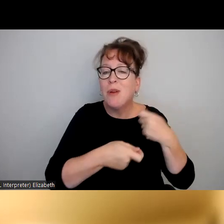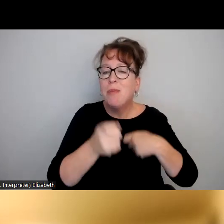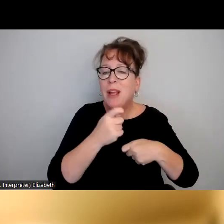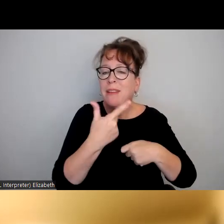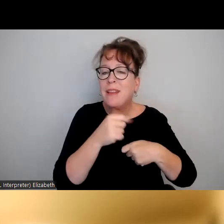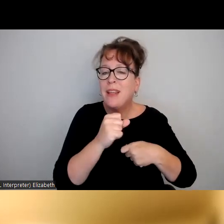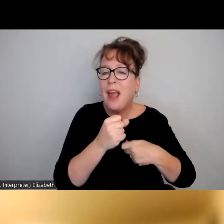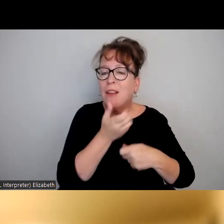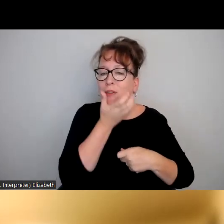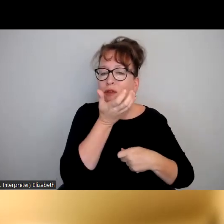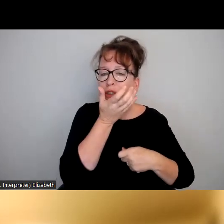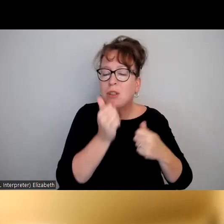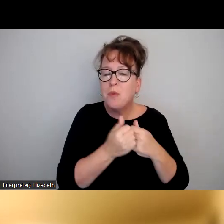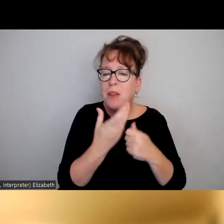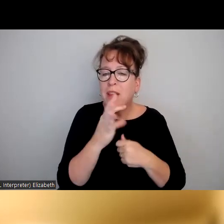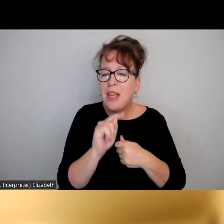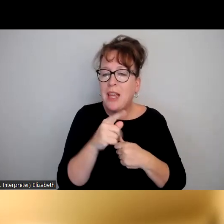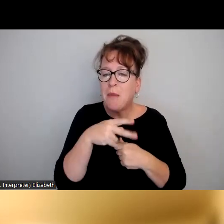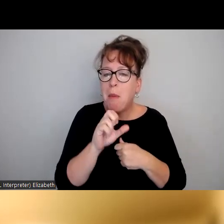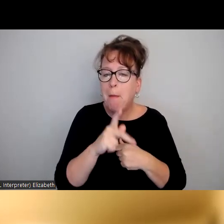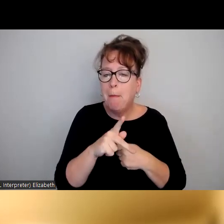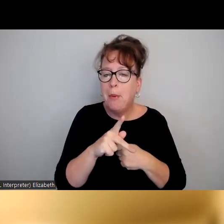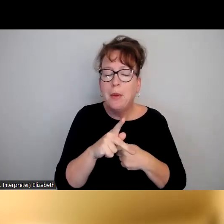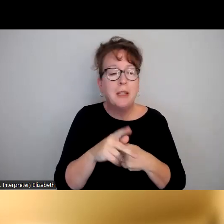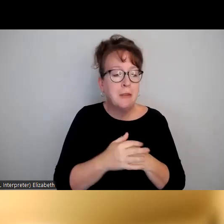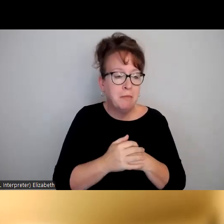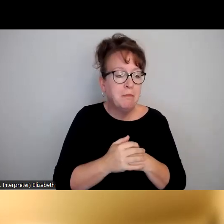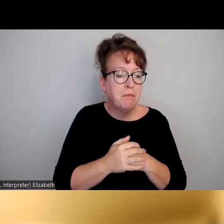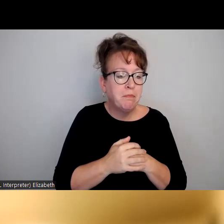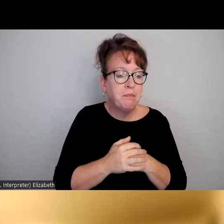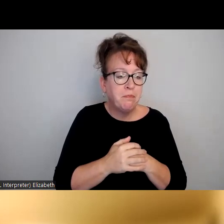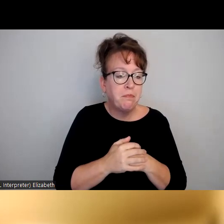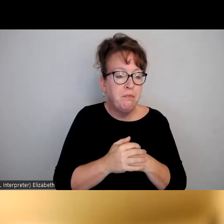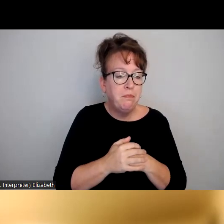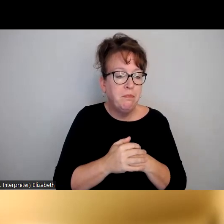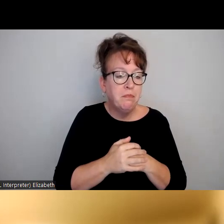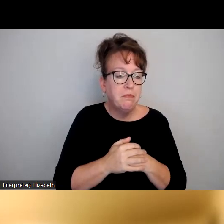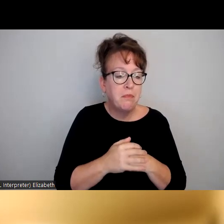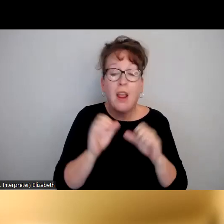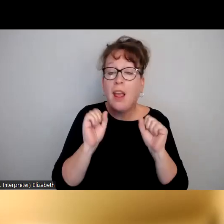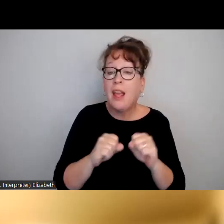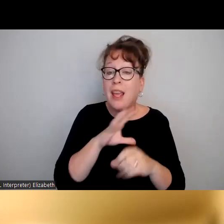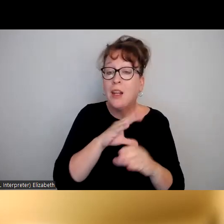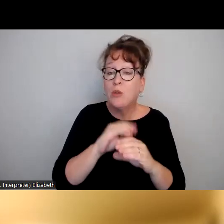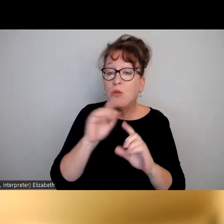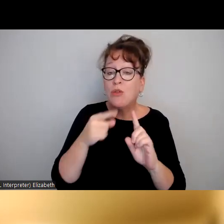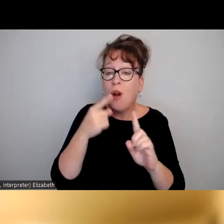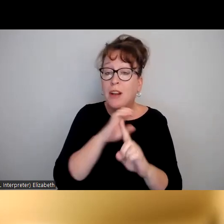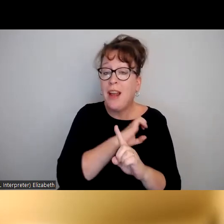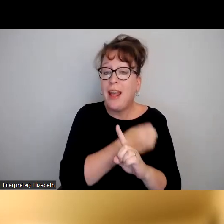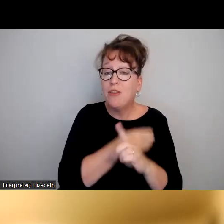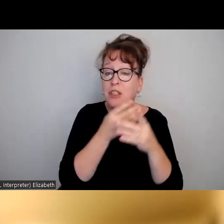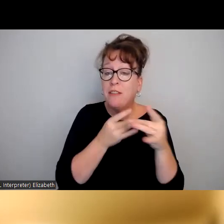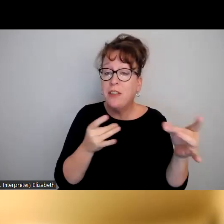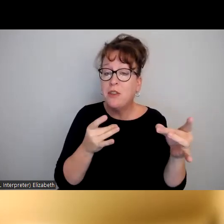pump. It can include network geothermal, which I'll talk about in a minute. It can also include targeted energy efficiency. But are there things that we can do